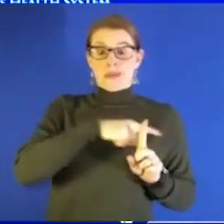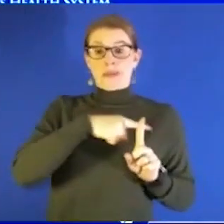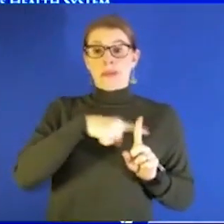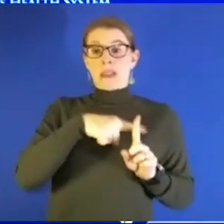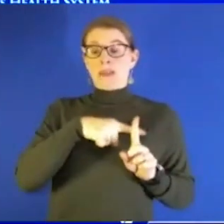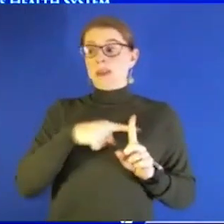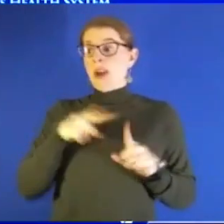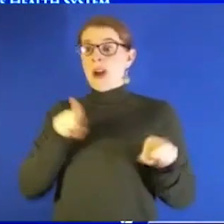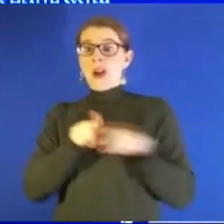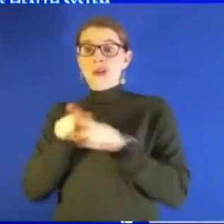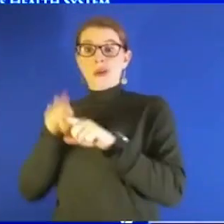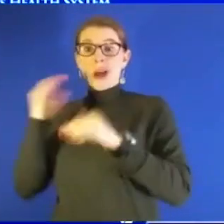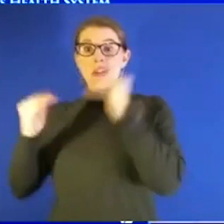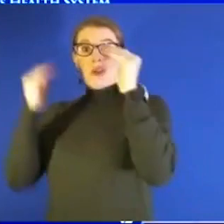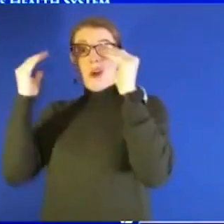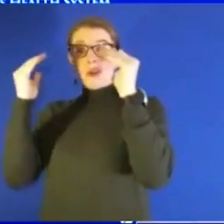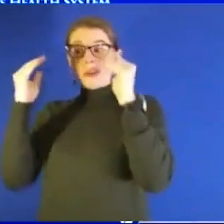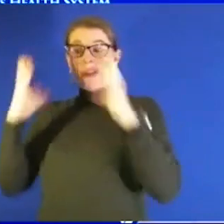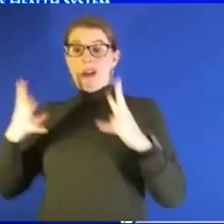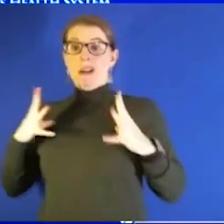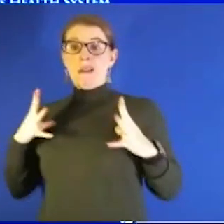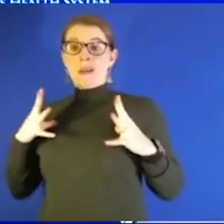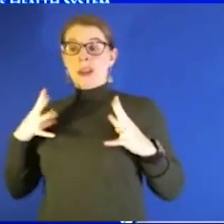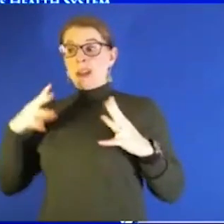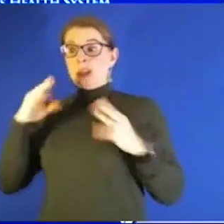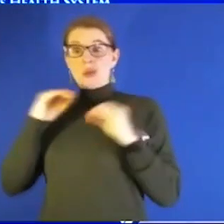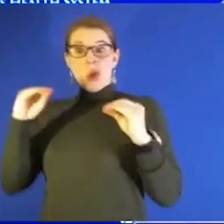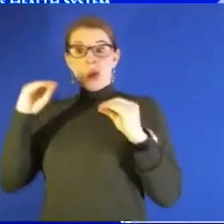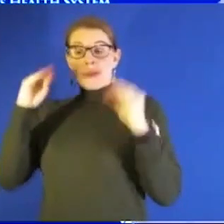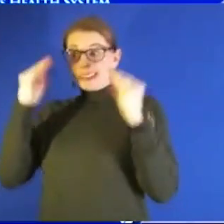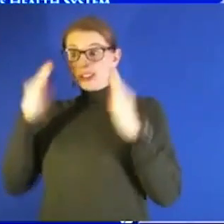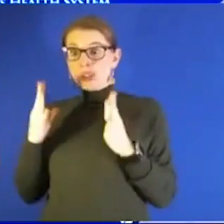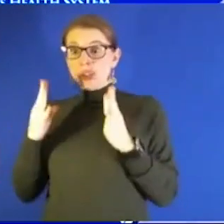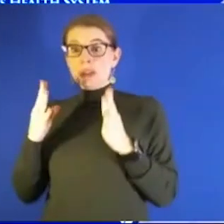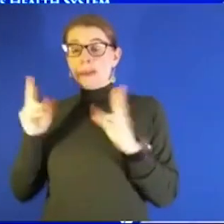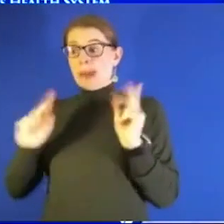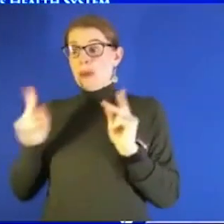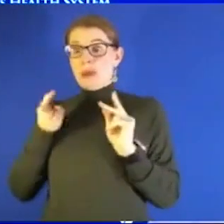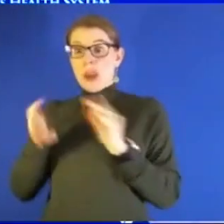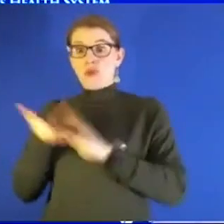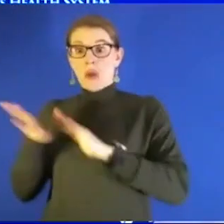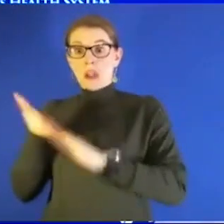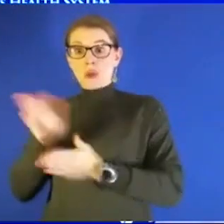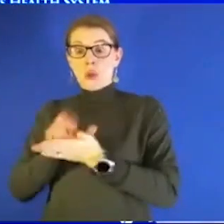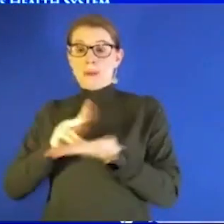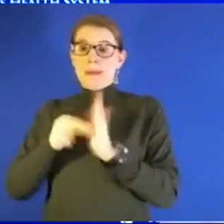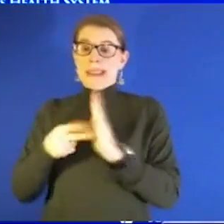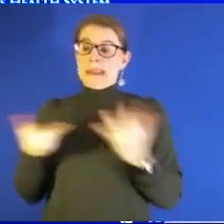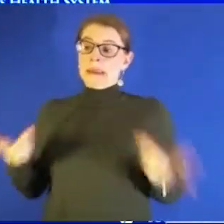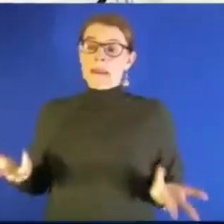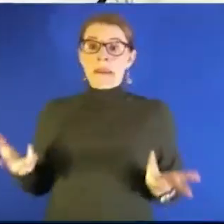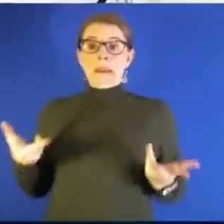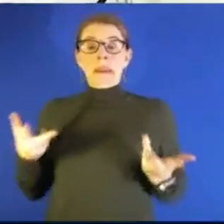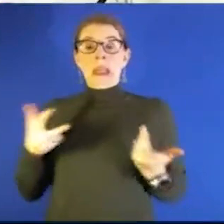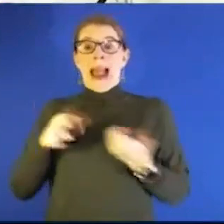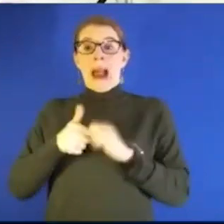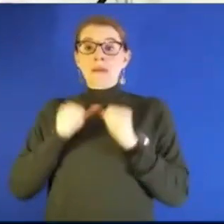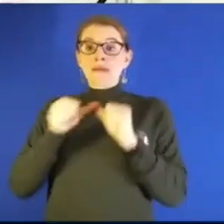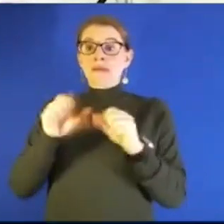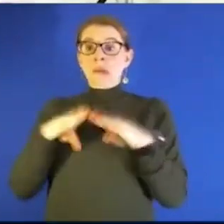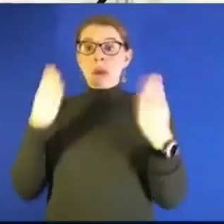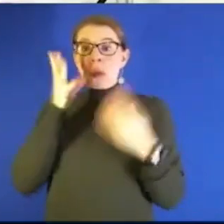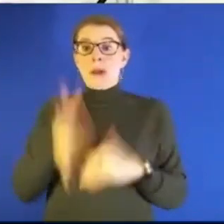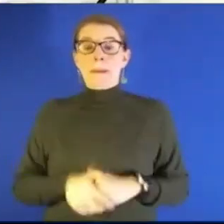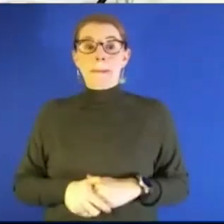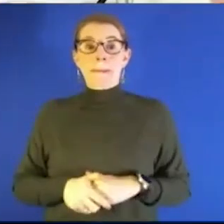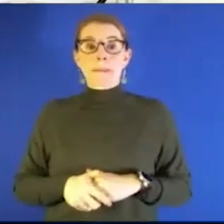you don't have teachers, if you don't have people to help run the school and do those things in the school, then that makes it difficult as well. Well, I think the wastewater testing last